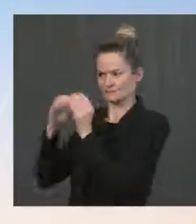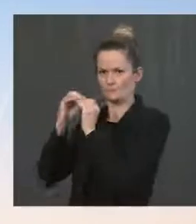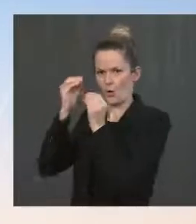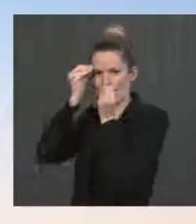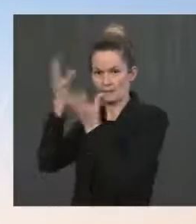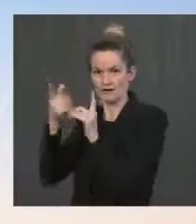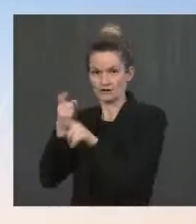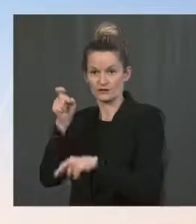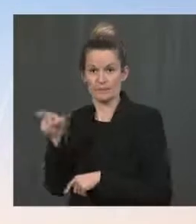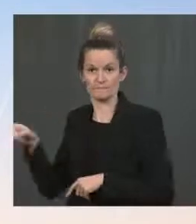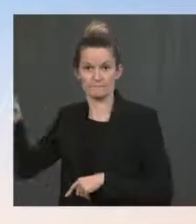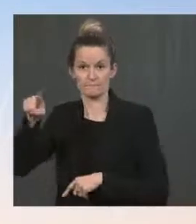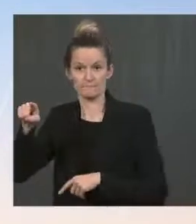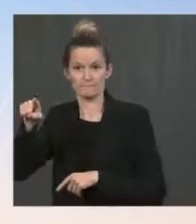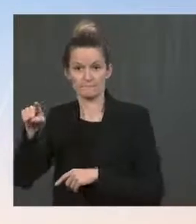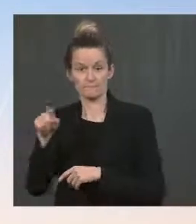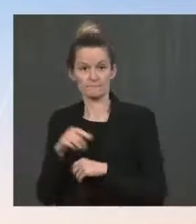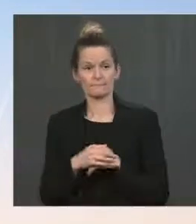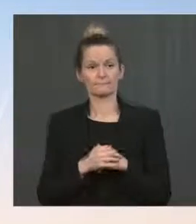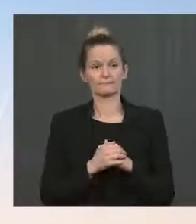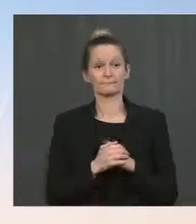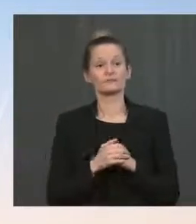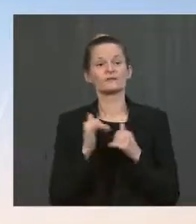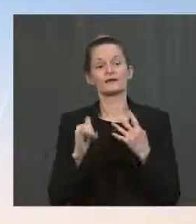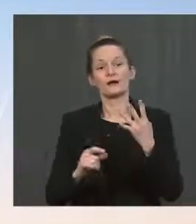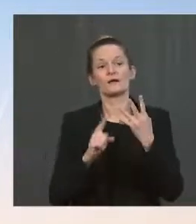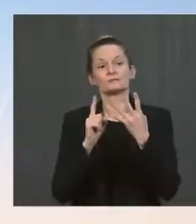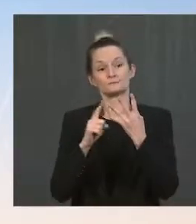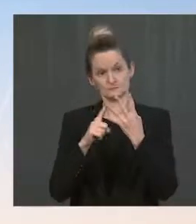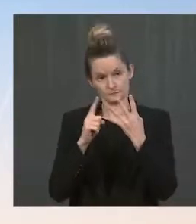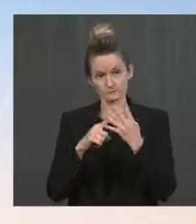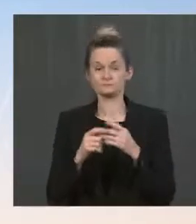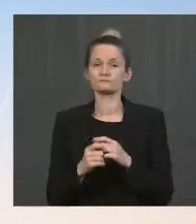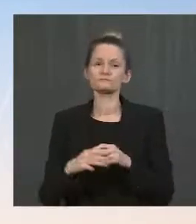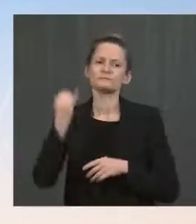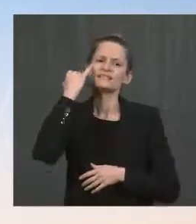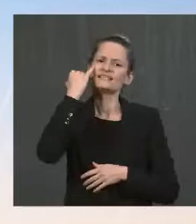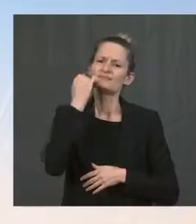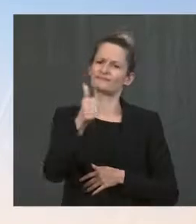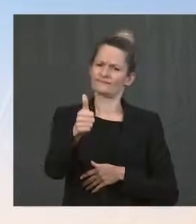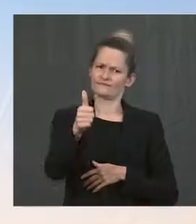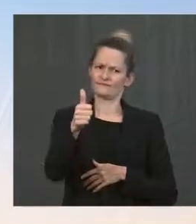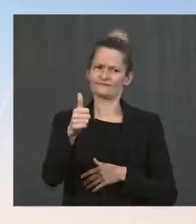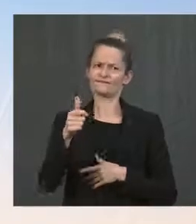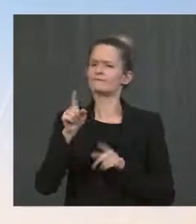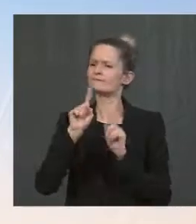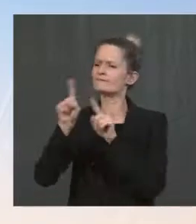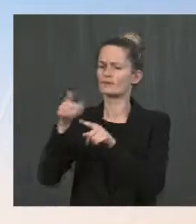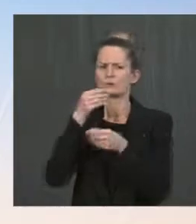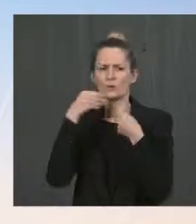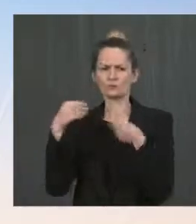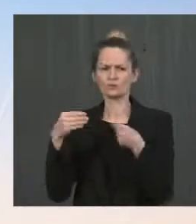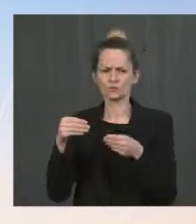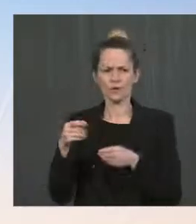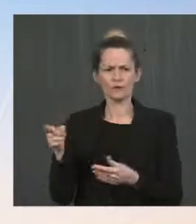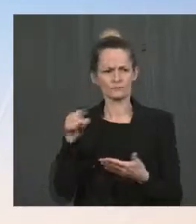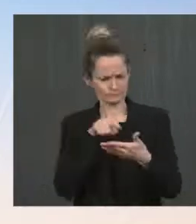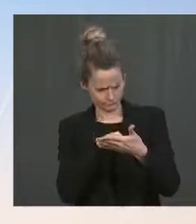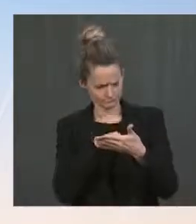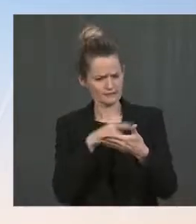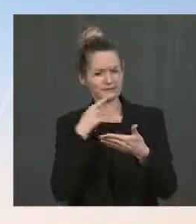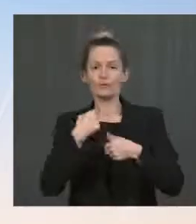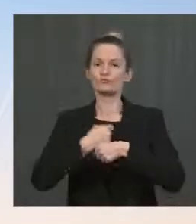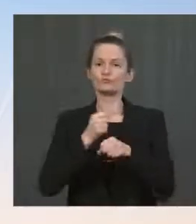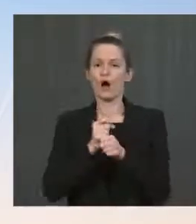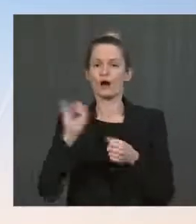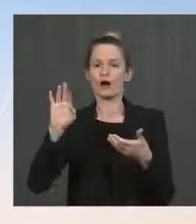see things that are labeled a product of the U.S., but we want to make sure that consumers fully understand and appreciate precisely what that means